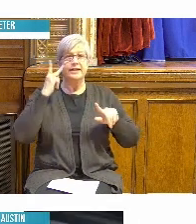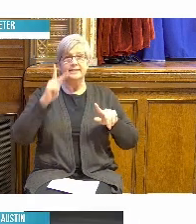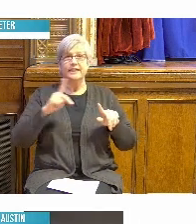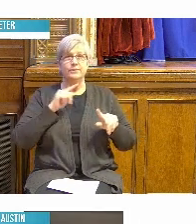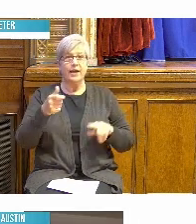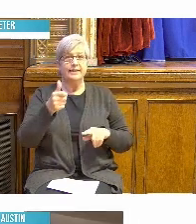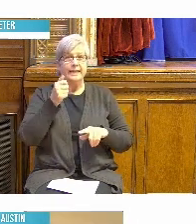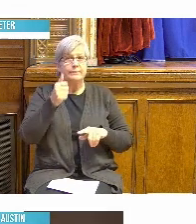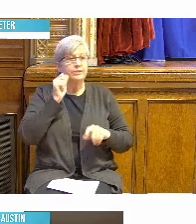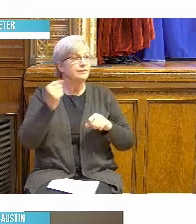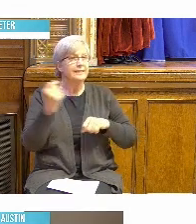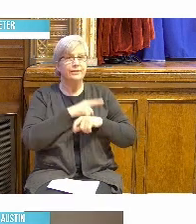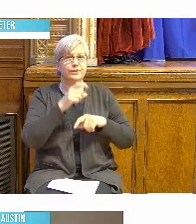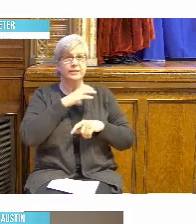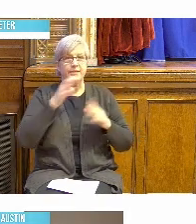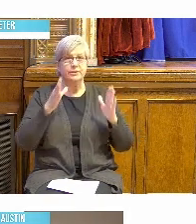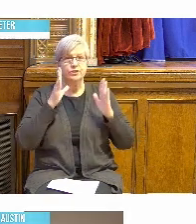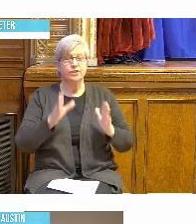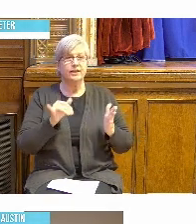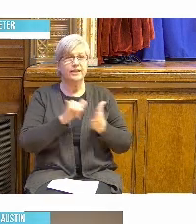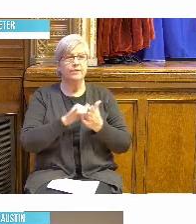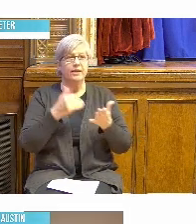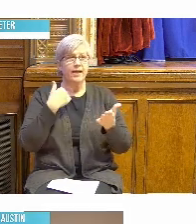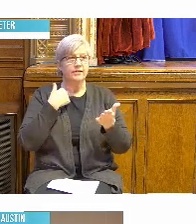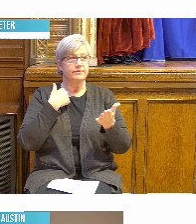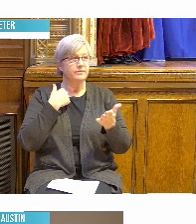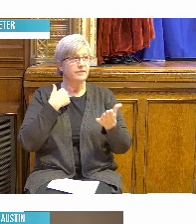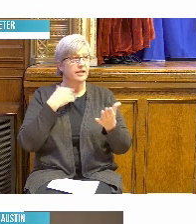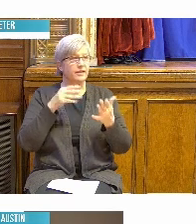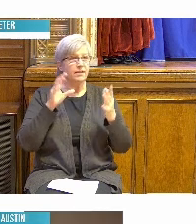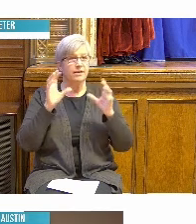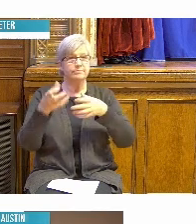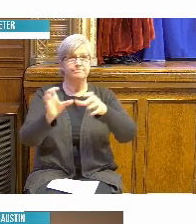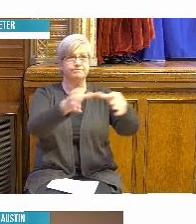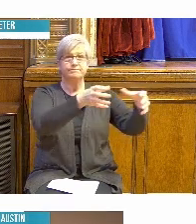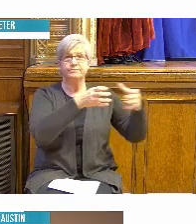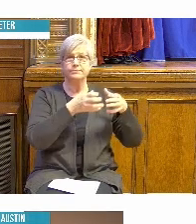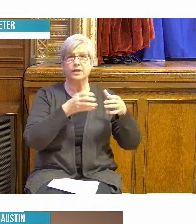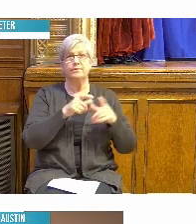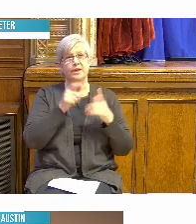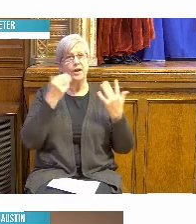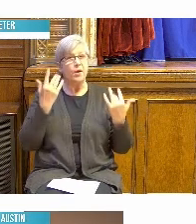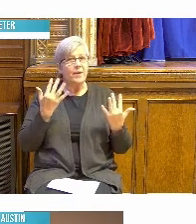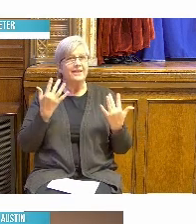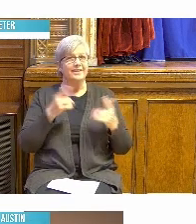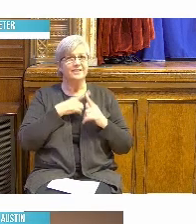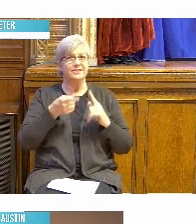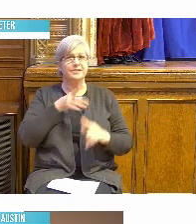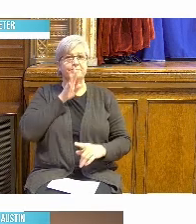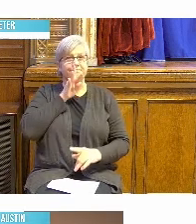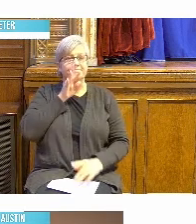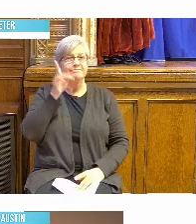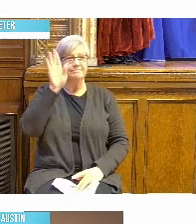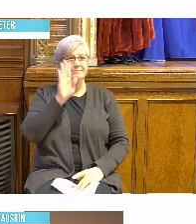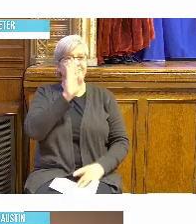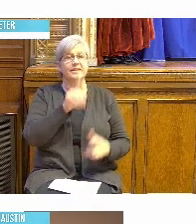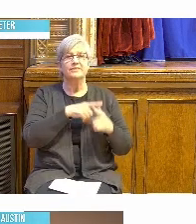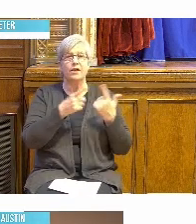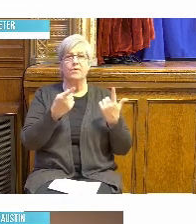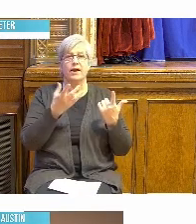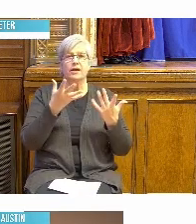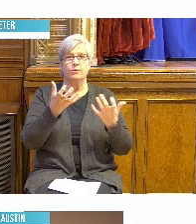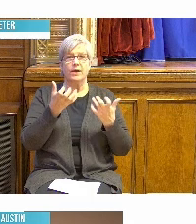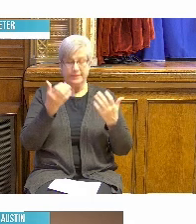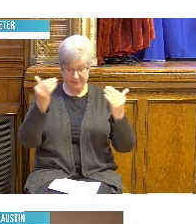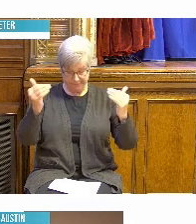all the commissioners that we have audience members here that are waiting to participate in the public hearing. So I want